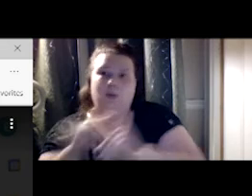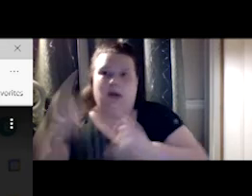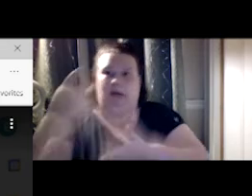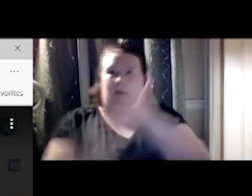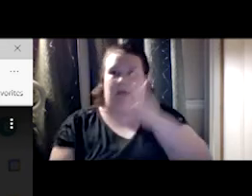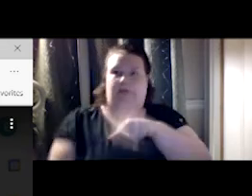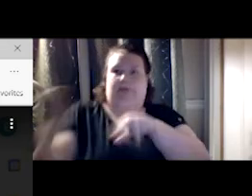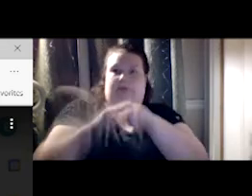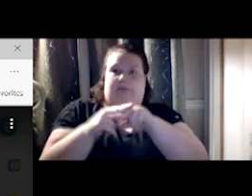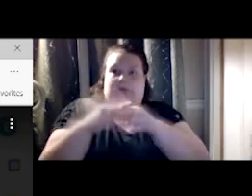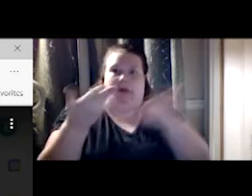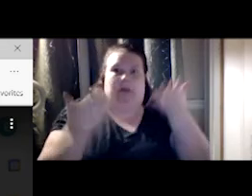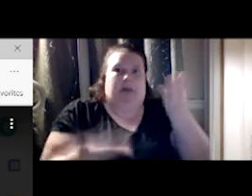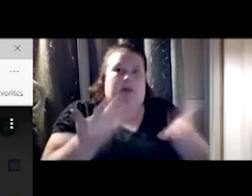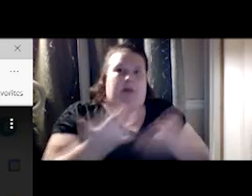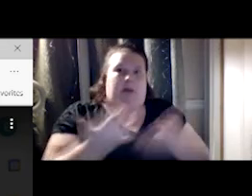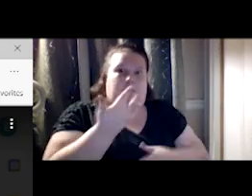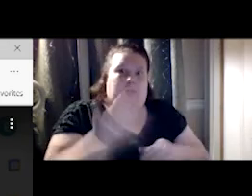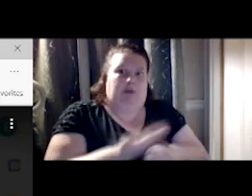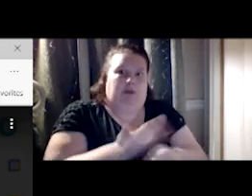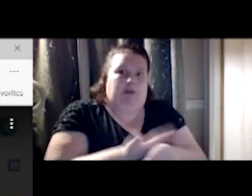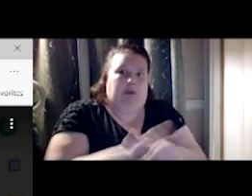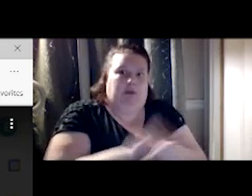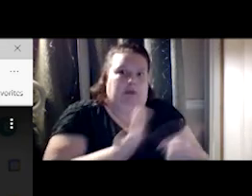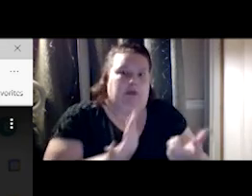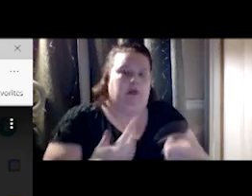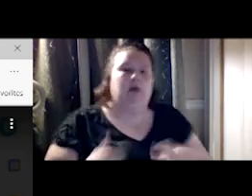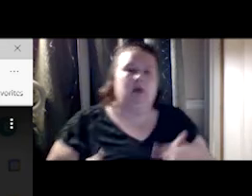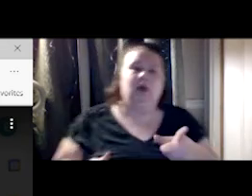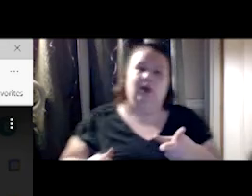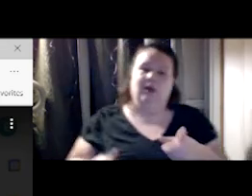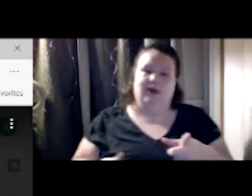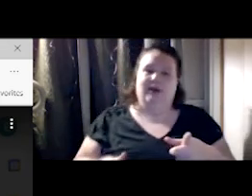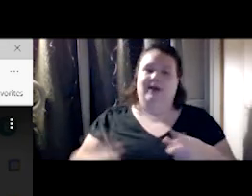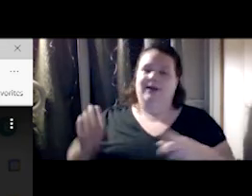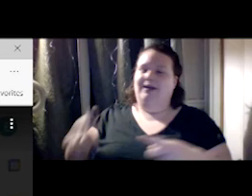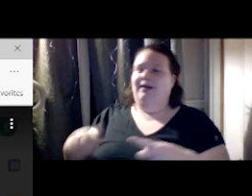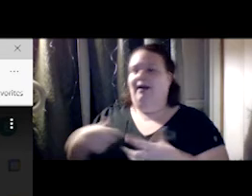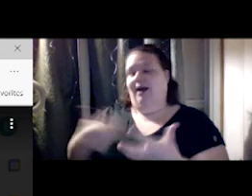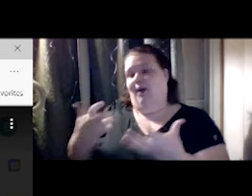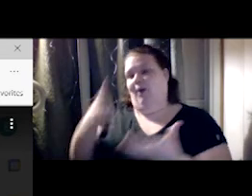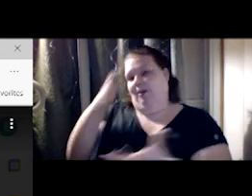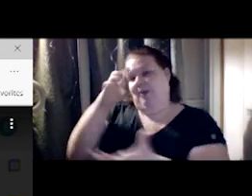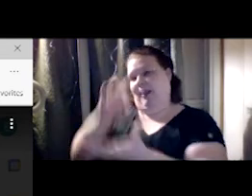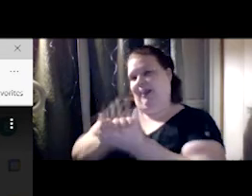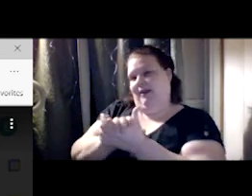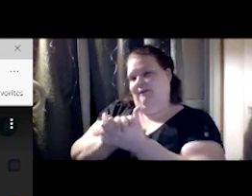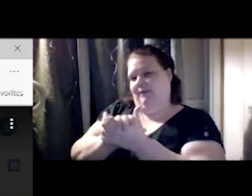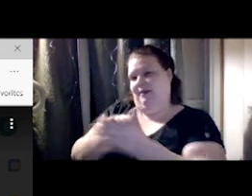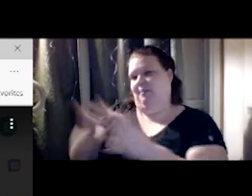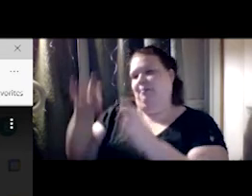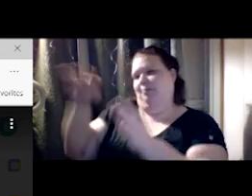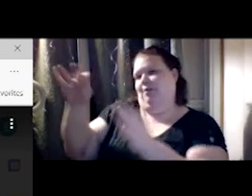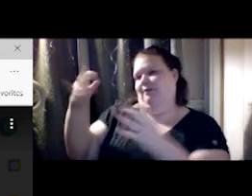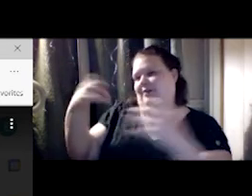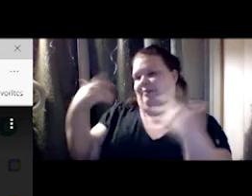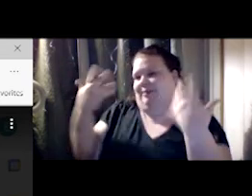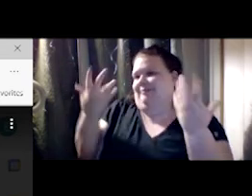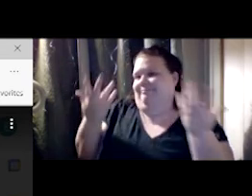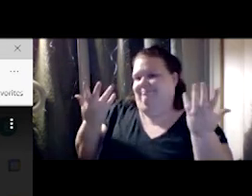understand. Like you just told me there's no Santa Claus, though. That's okay. I would like to just kind of piggyback on